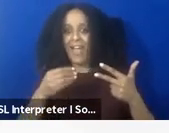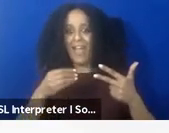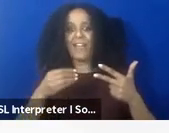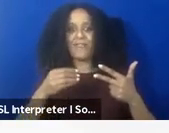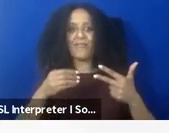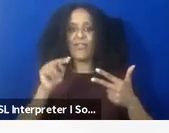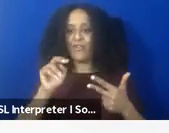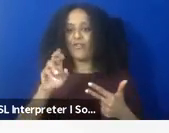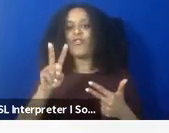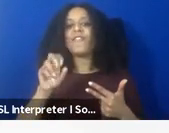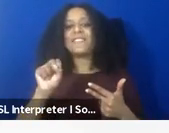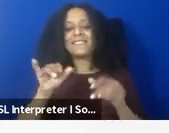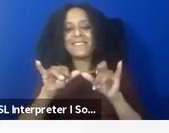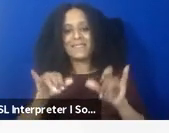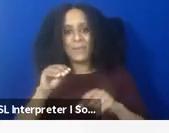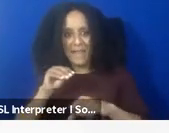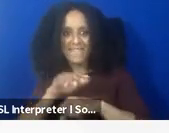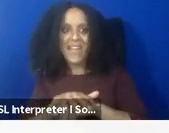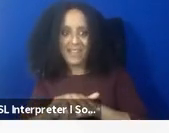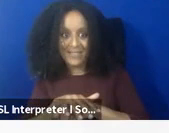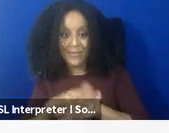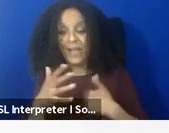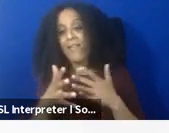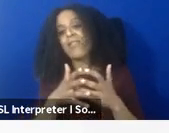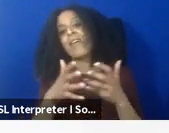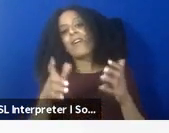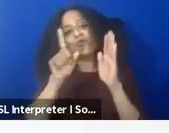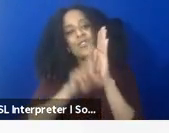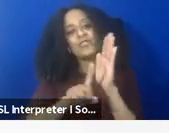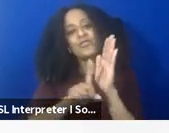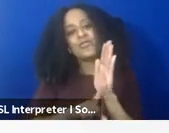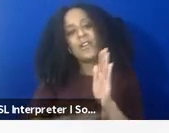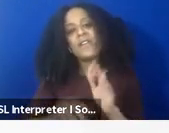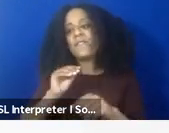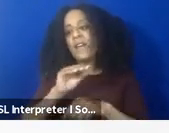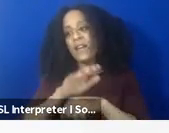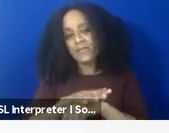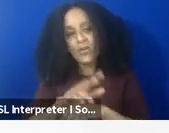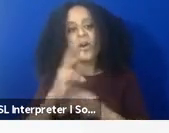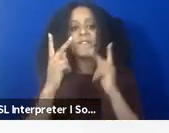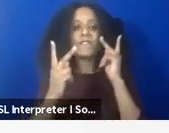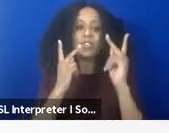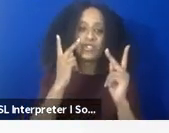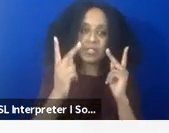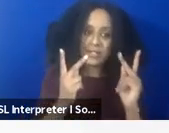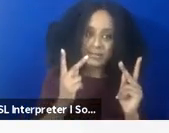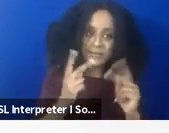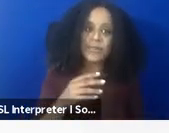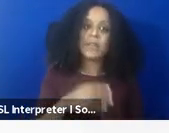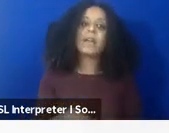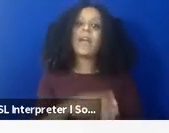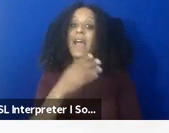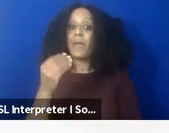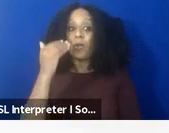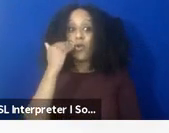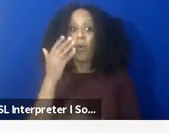affected. And we have a lot of research on the effects of diabetes on vision and on proprioception. And we know a lot about